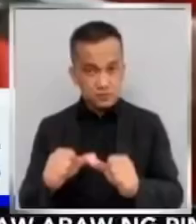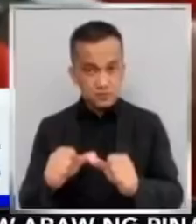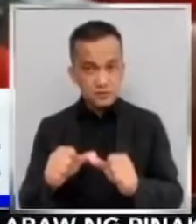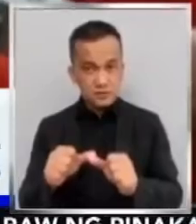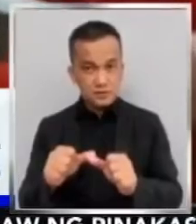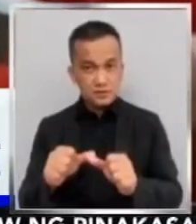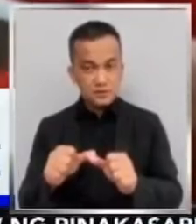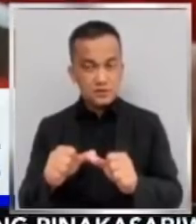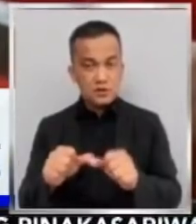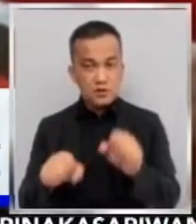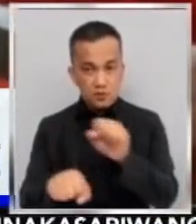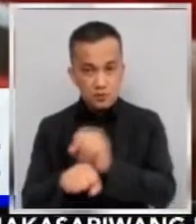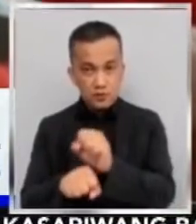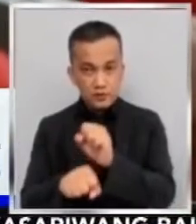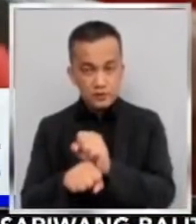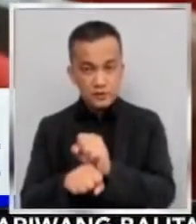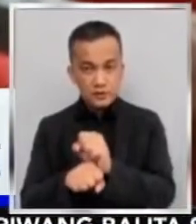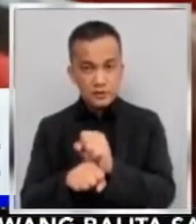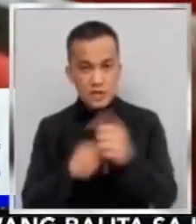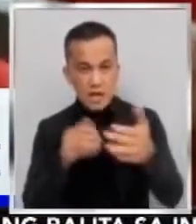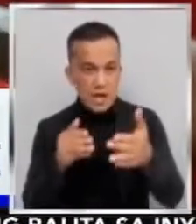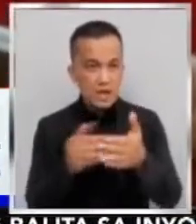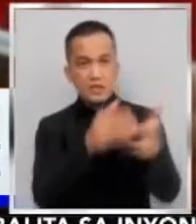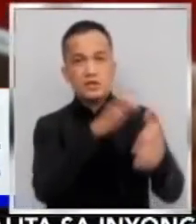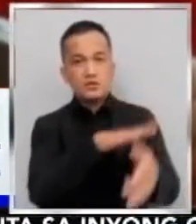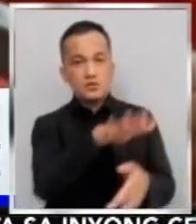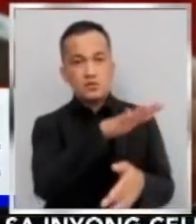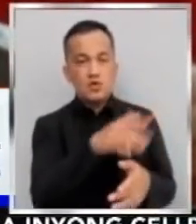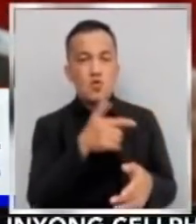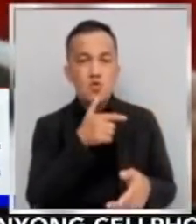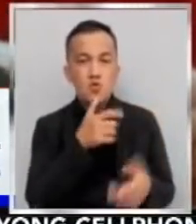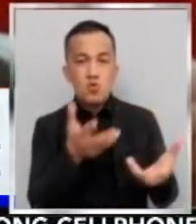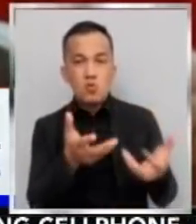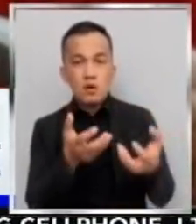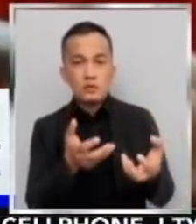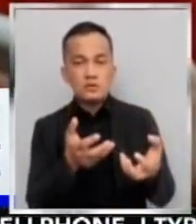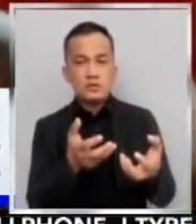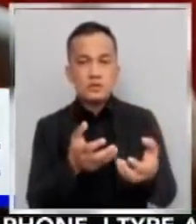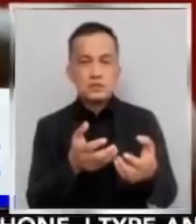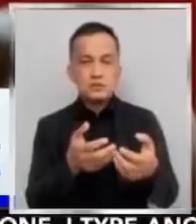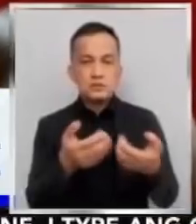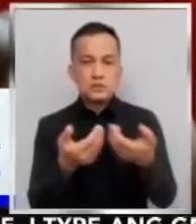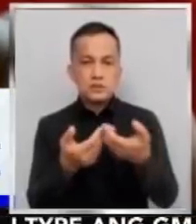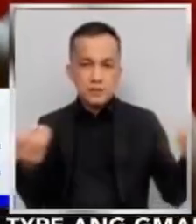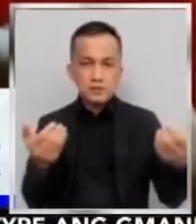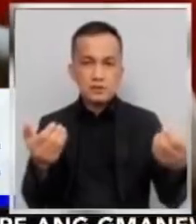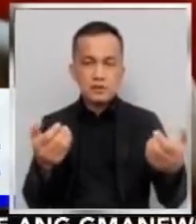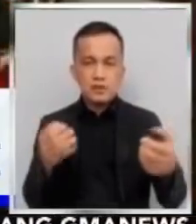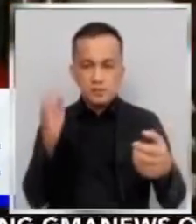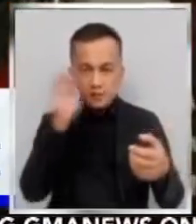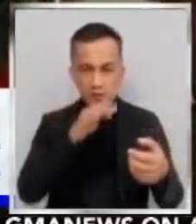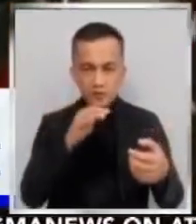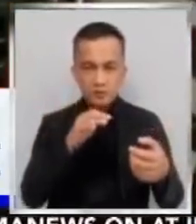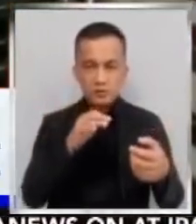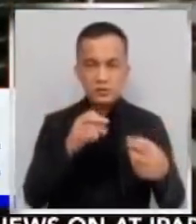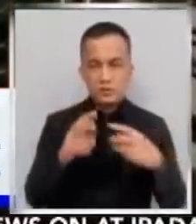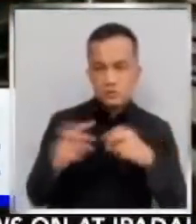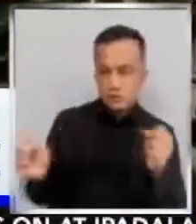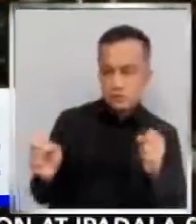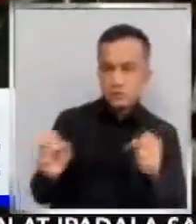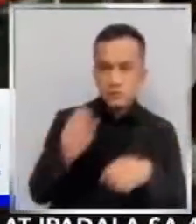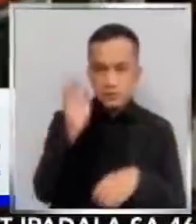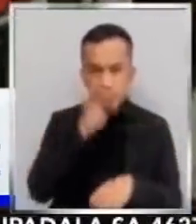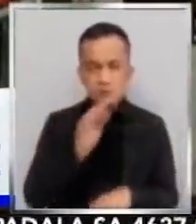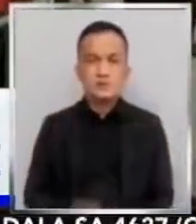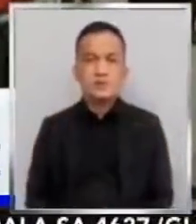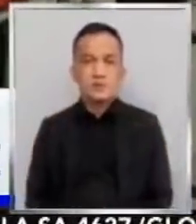work against those who would want to divide Filipinos against each other. Nag-motorcade